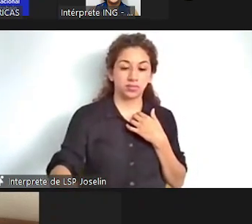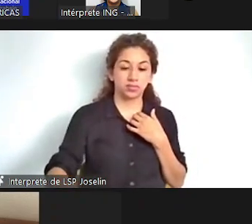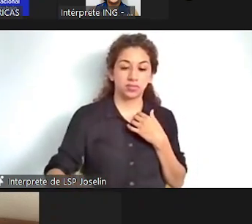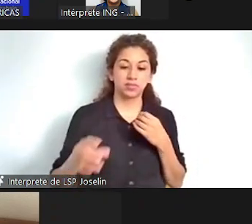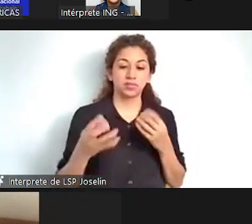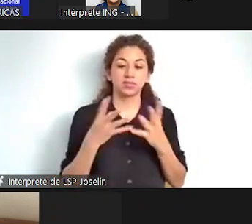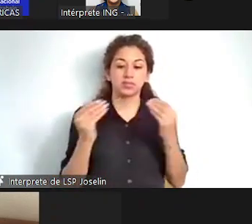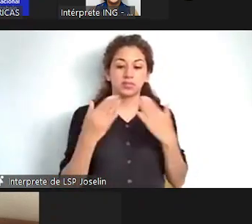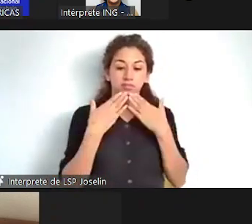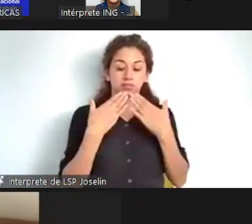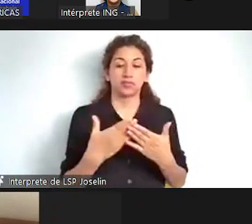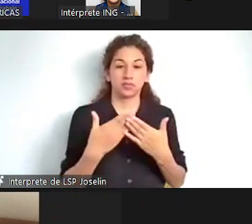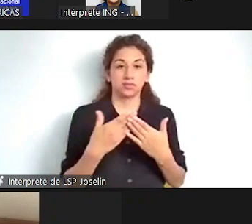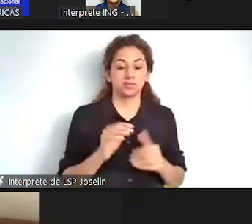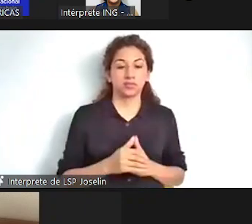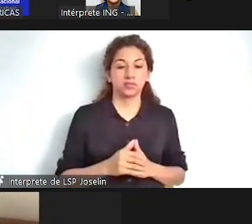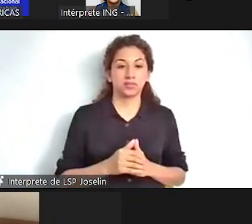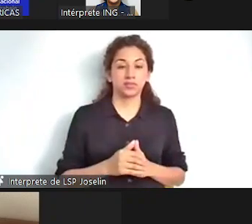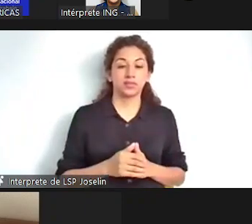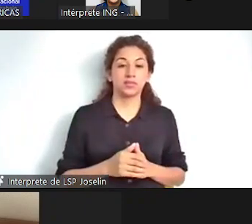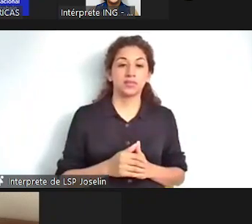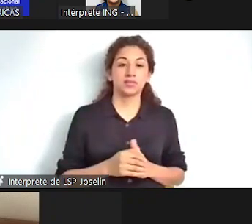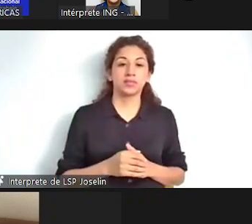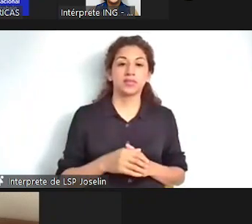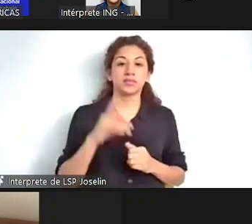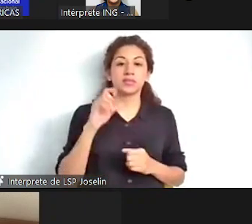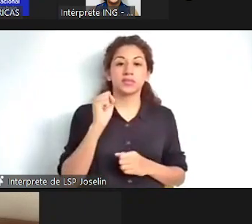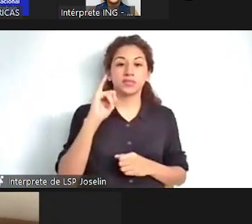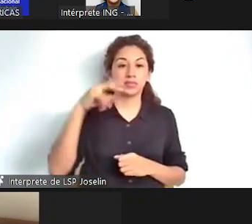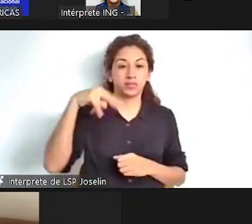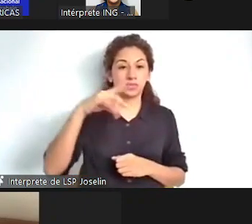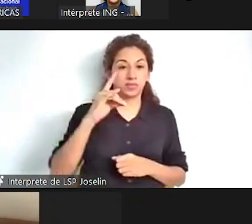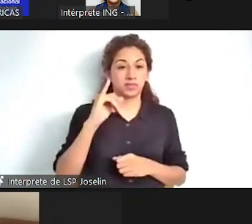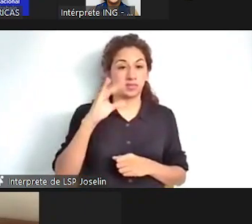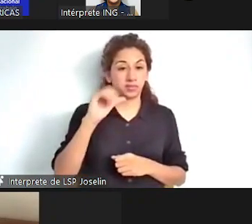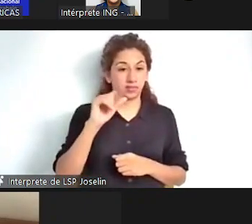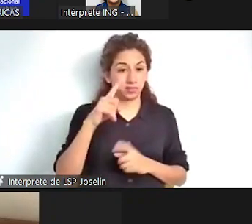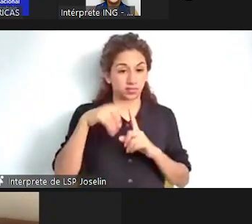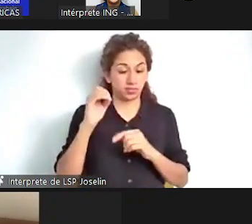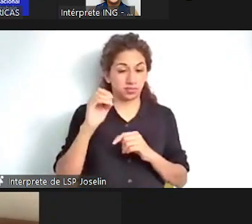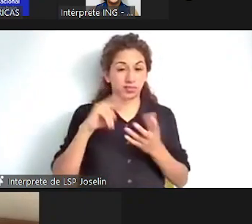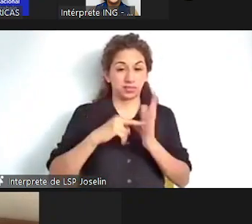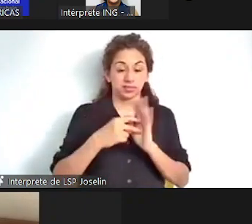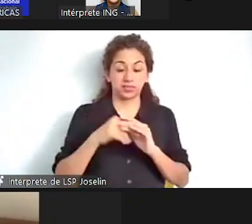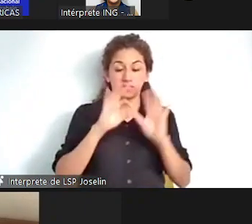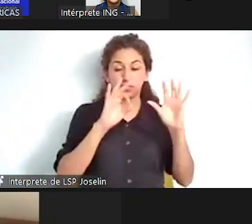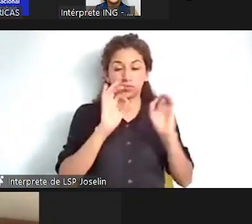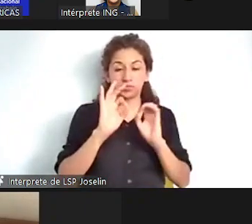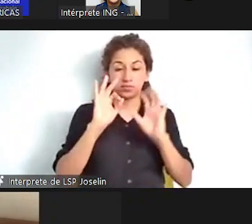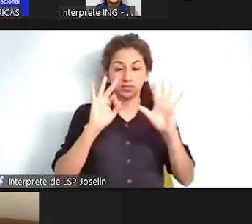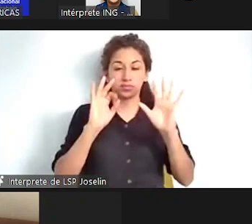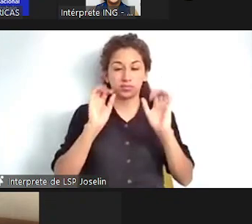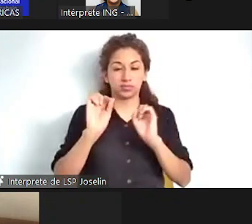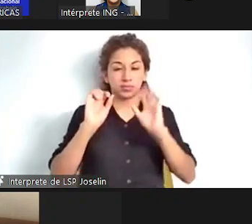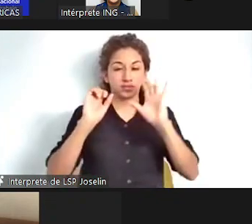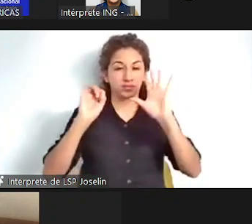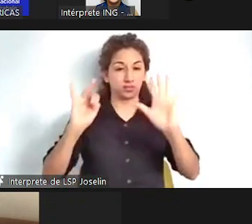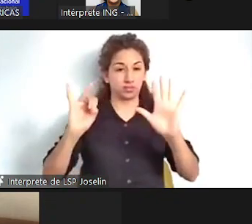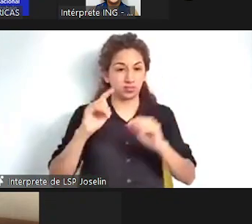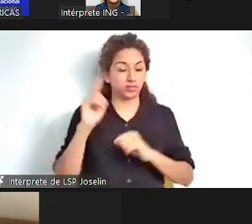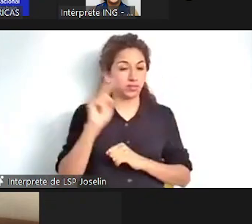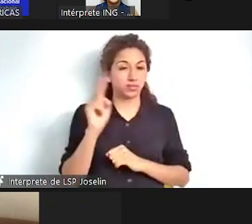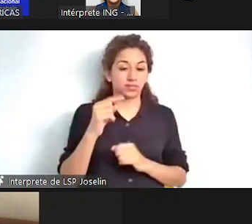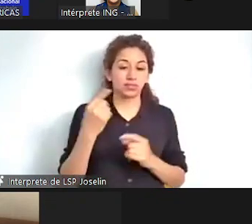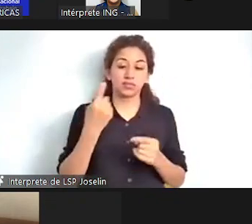thank you cecilia it's important to note that units aren't also based on point 8.8 of